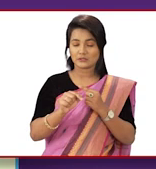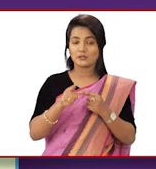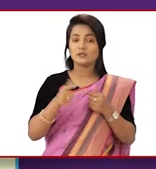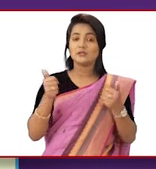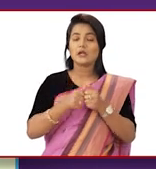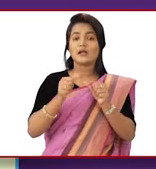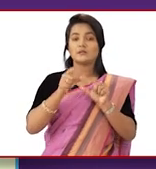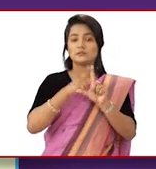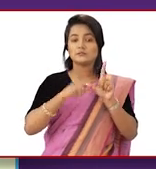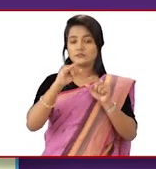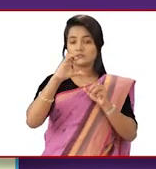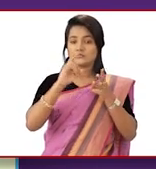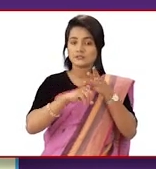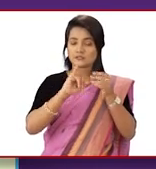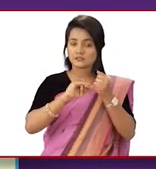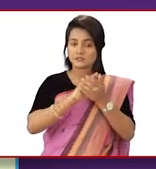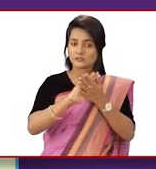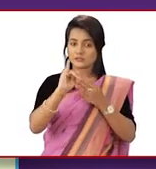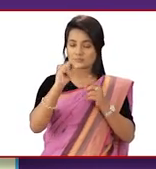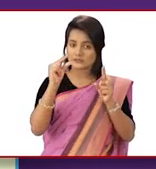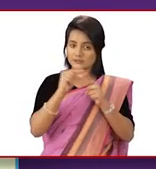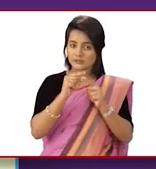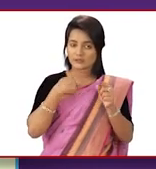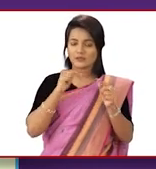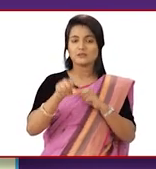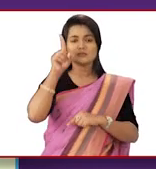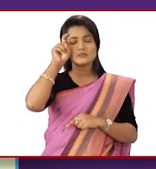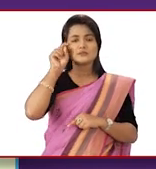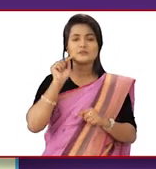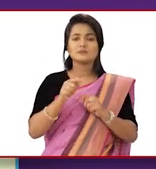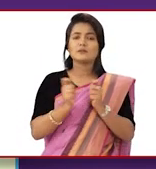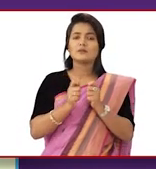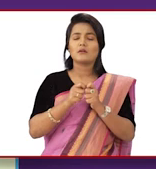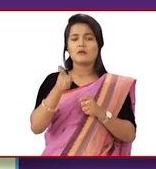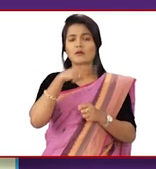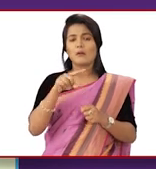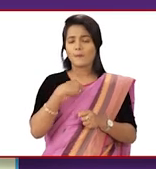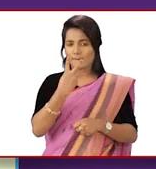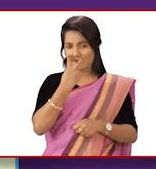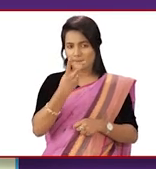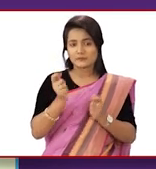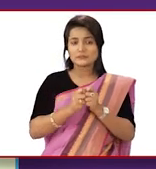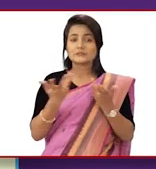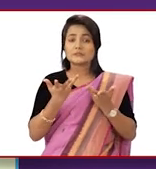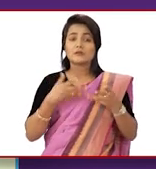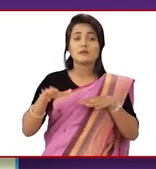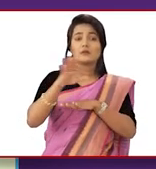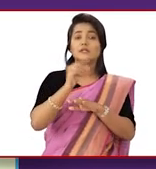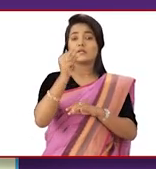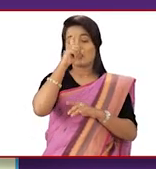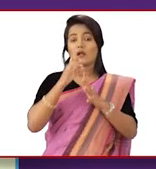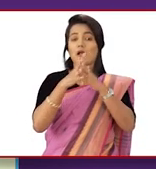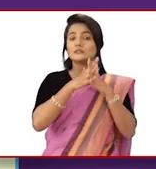performative allyship, and that's really going through the motions. And I think a key example of what we can see in that is, you know, what's happening in the US right